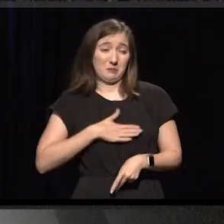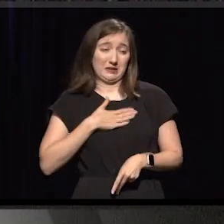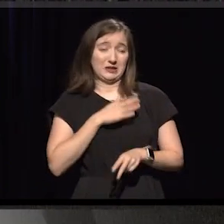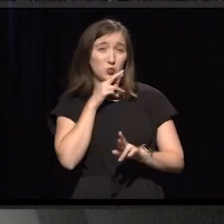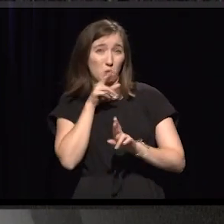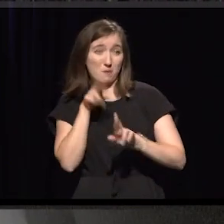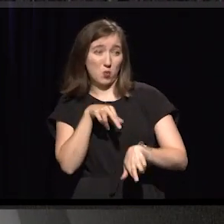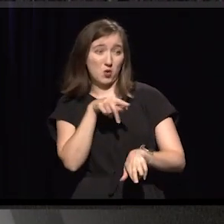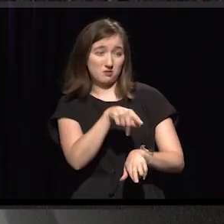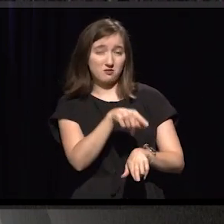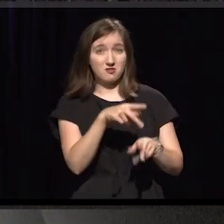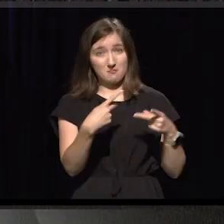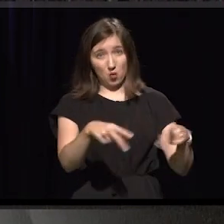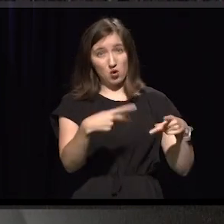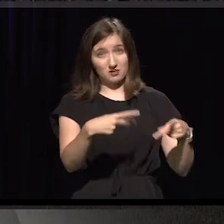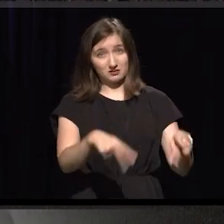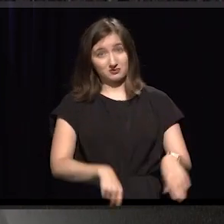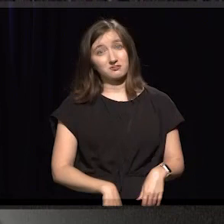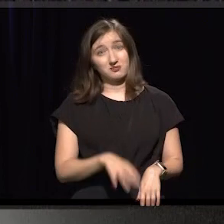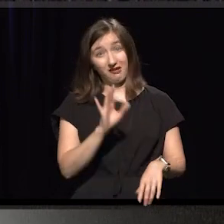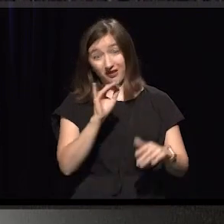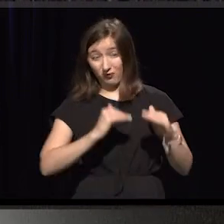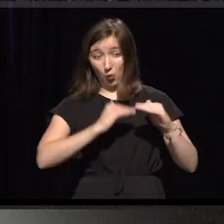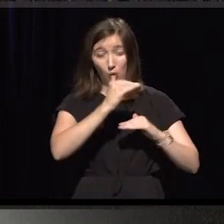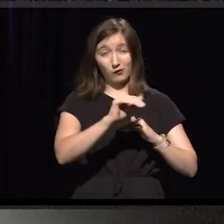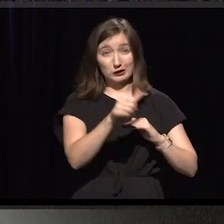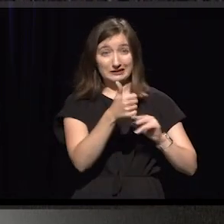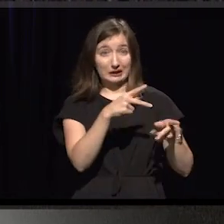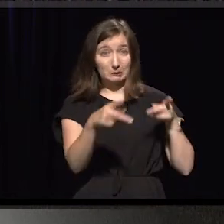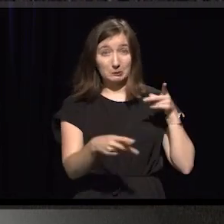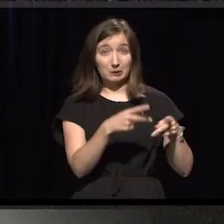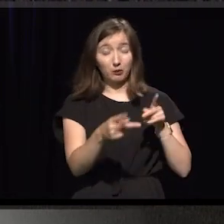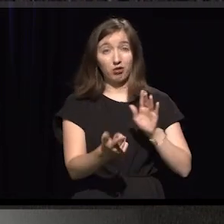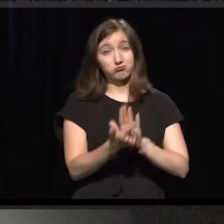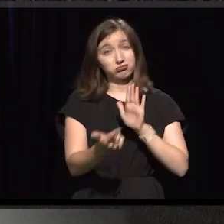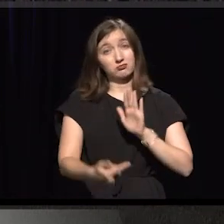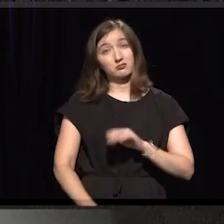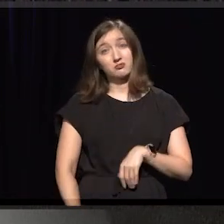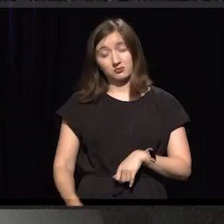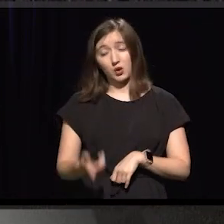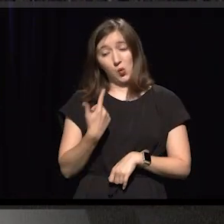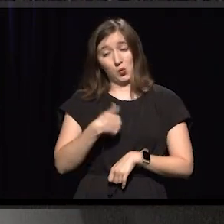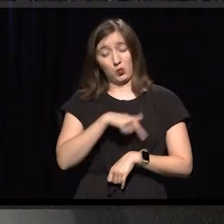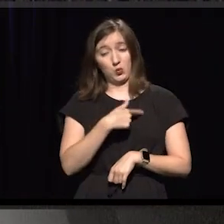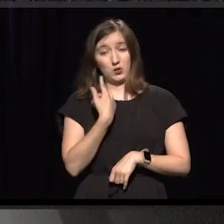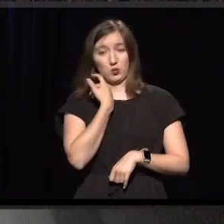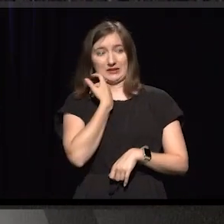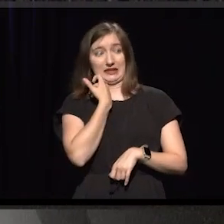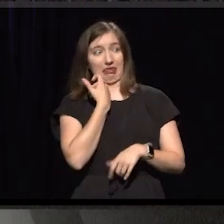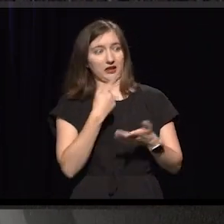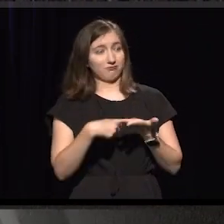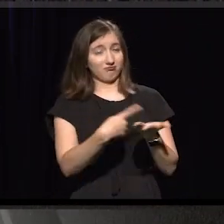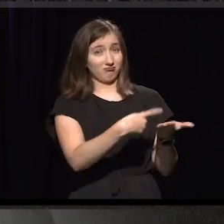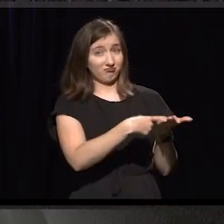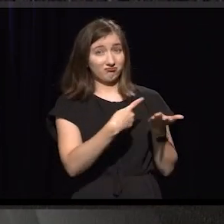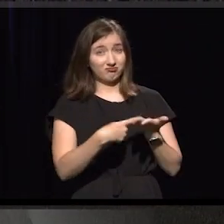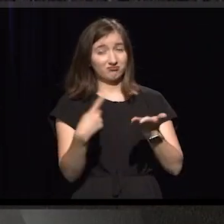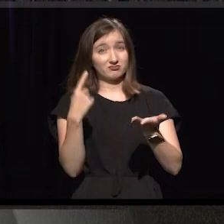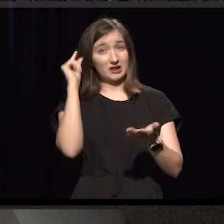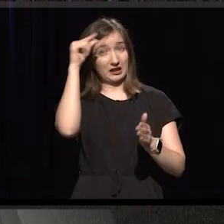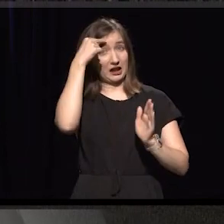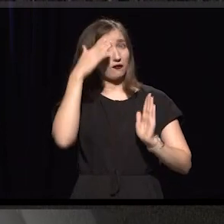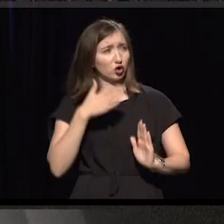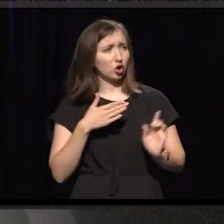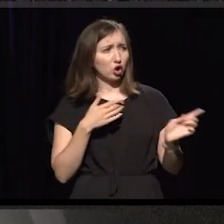and this is something that the governor and the judge and I discussed the other day, is that enforcement is something that we've always been